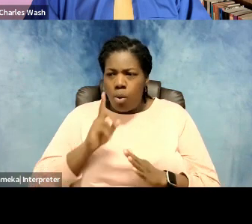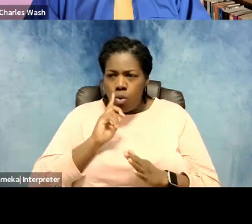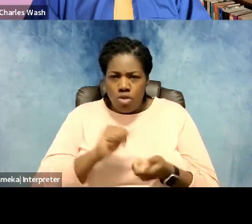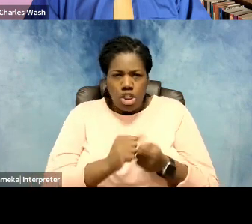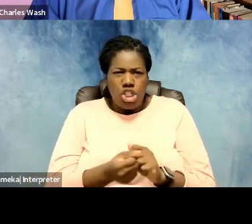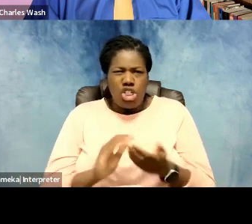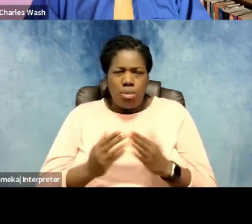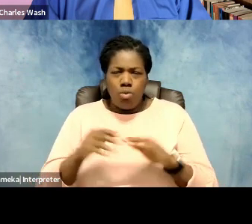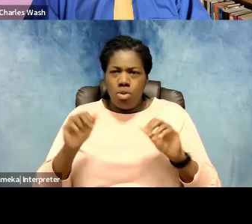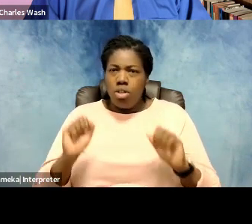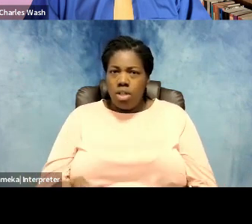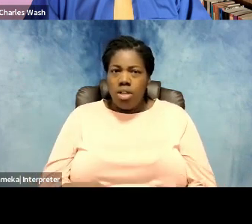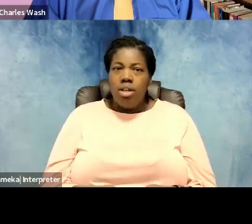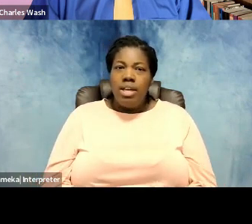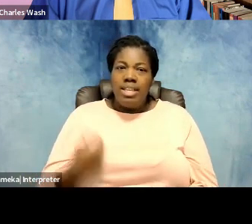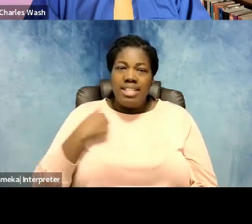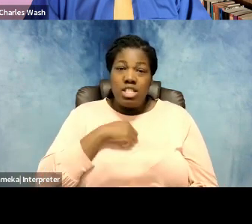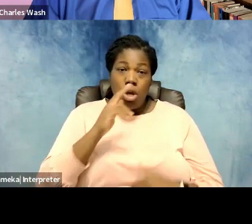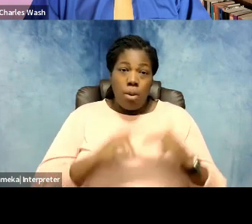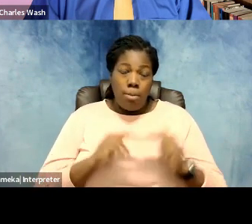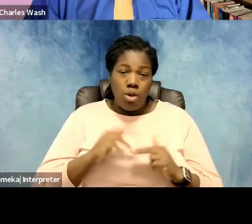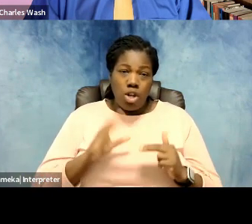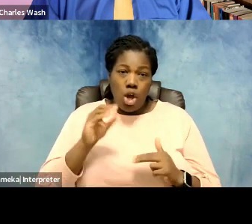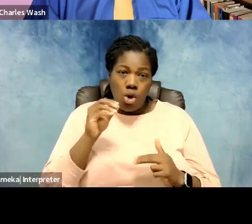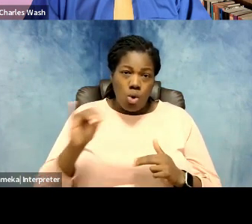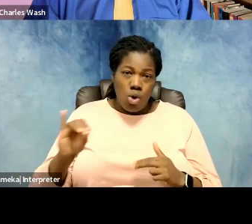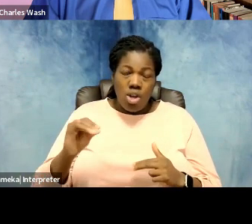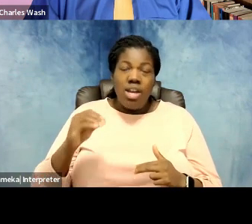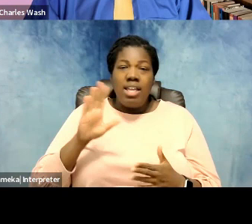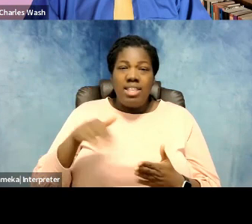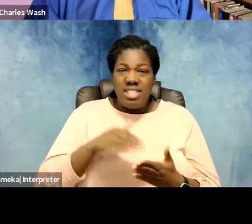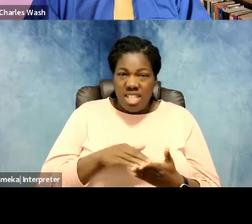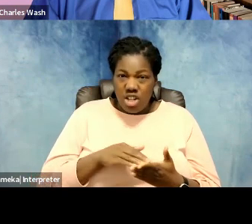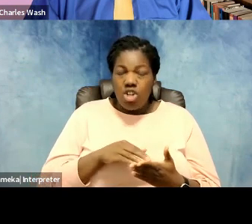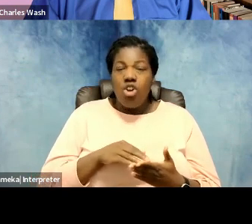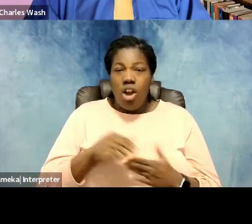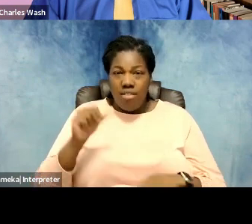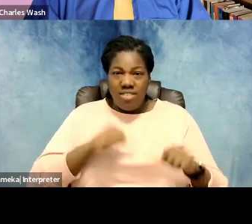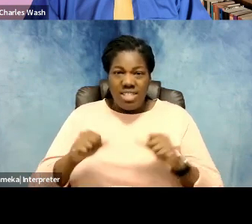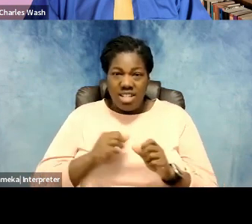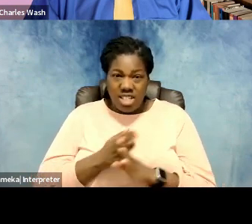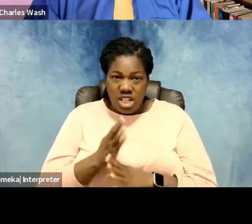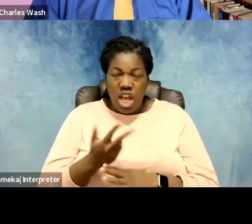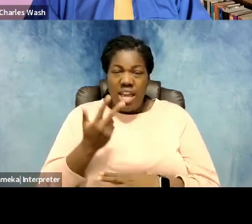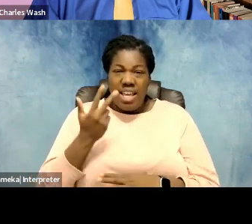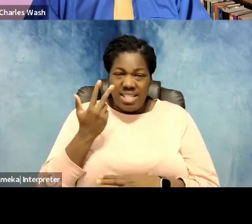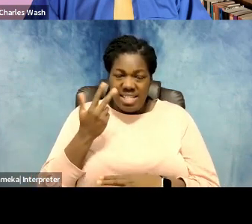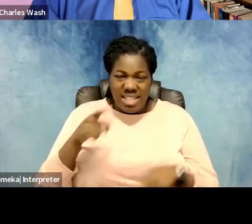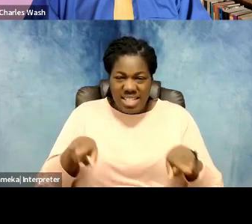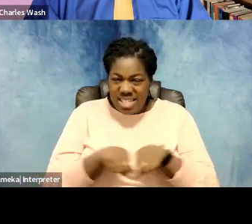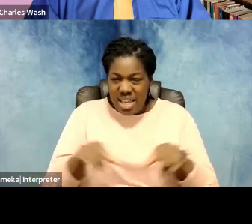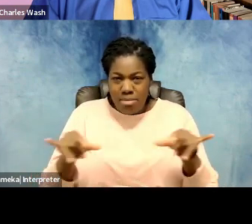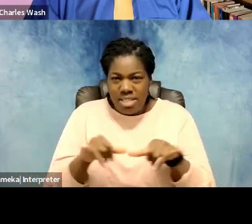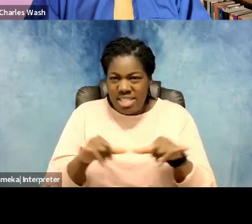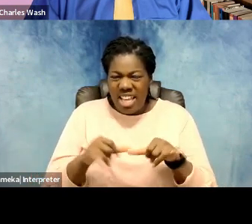community. So this is our building, COSI, with Center of Science and Industry based in Columbus, Ohio. It's 3 football fields long. I'm a huge Bengals